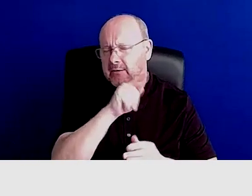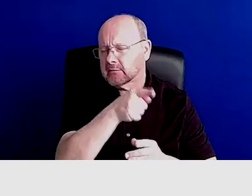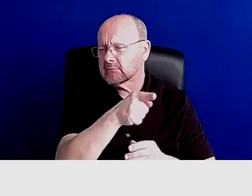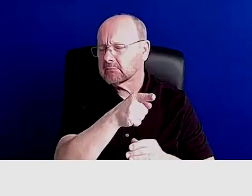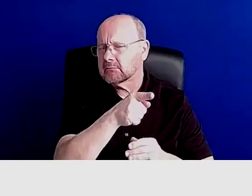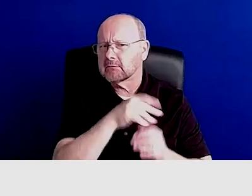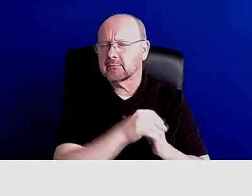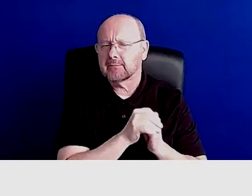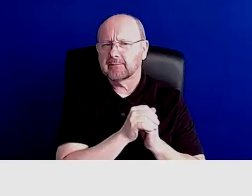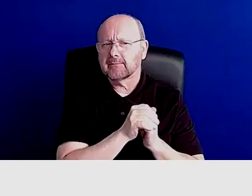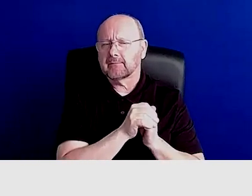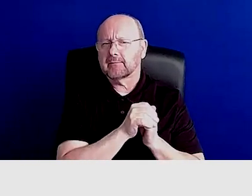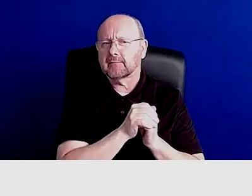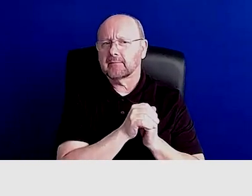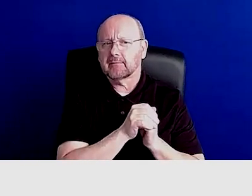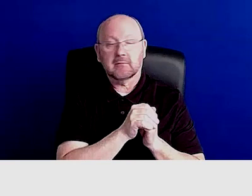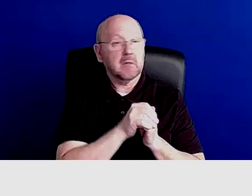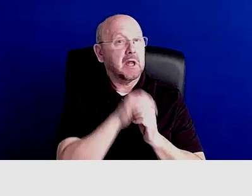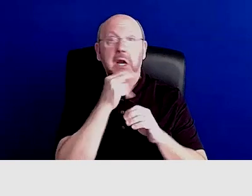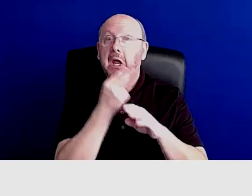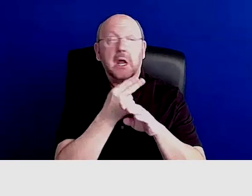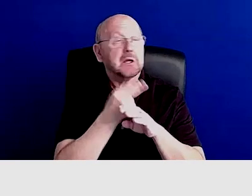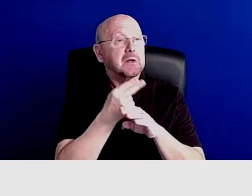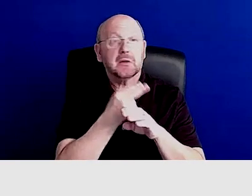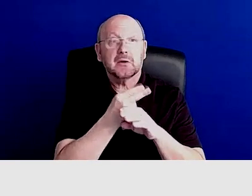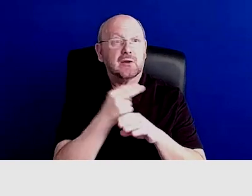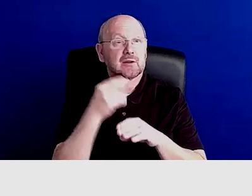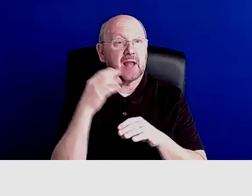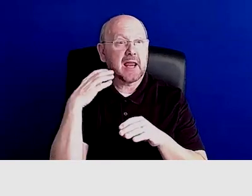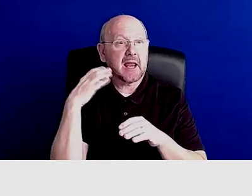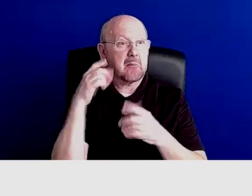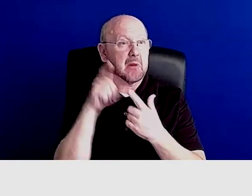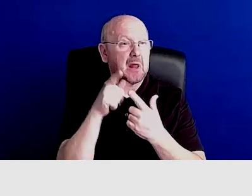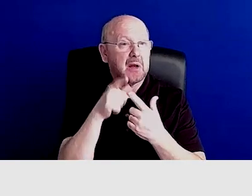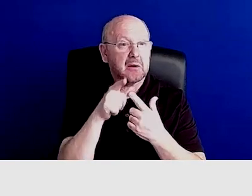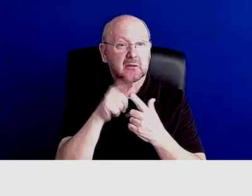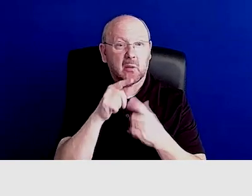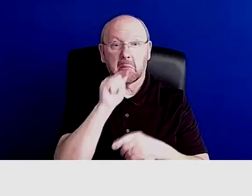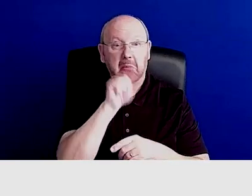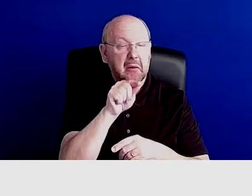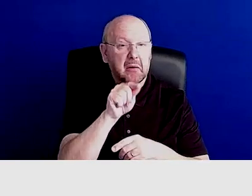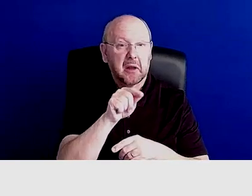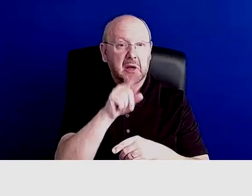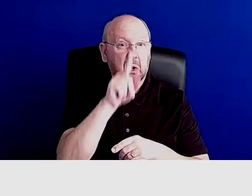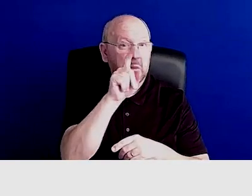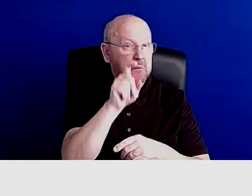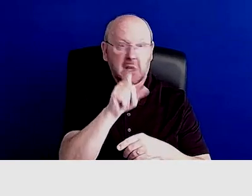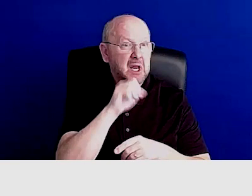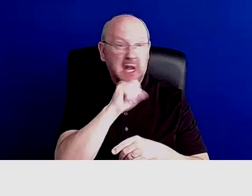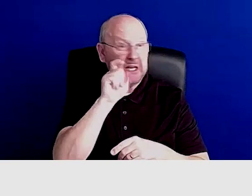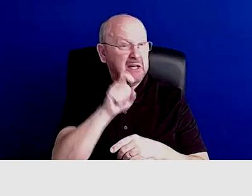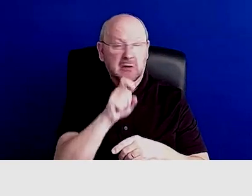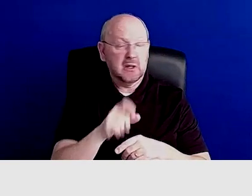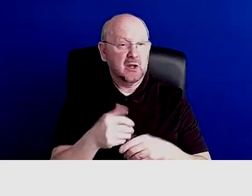did not even put capital letters or punctuation. You don't need to. You don't have to be polite to it. You just type it.